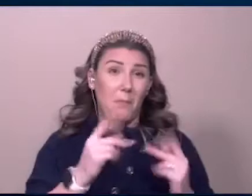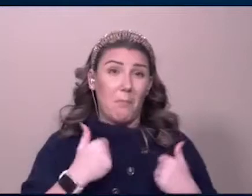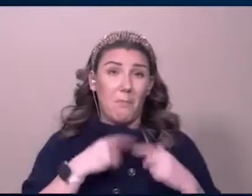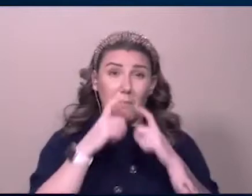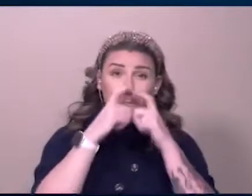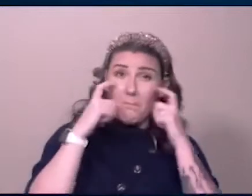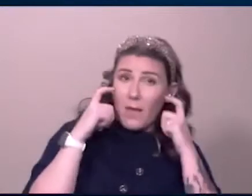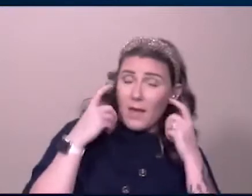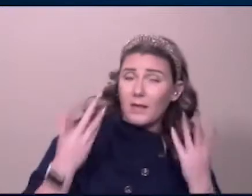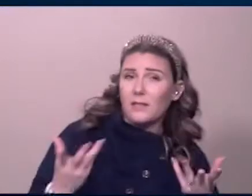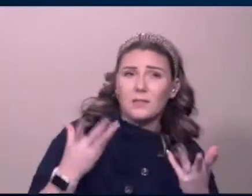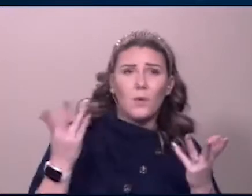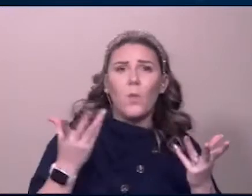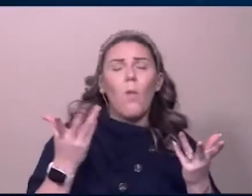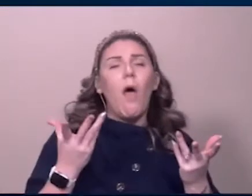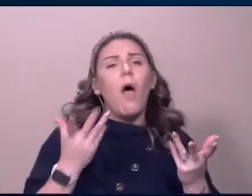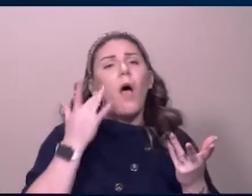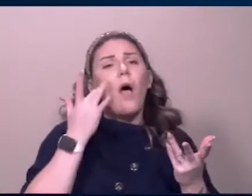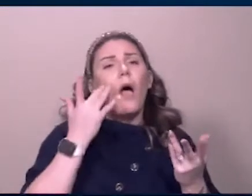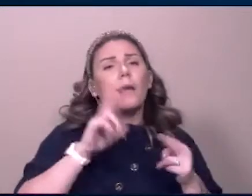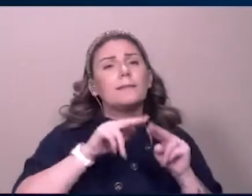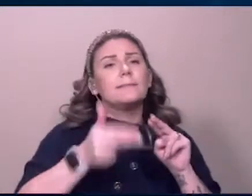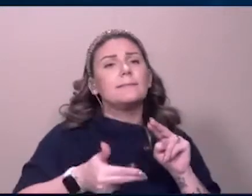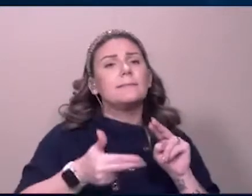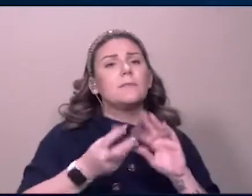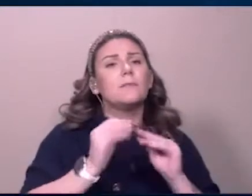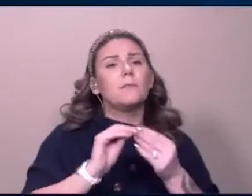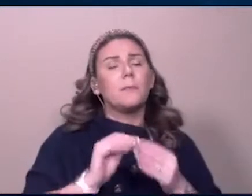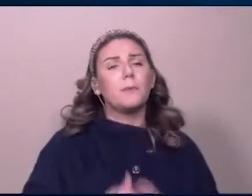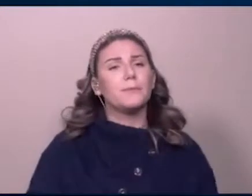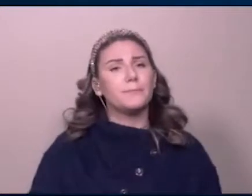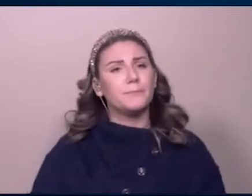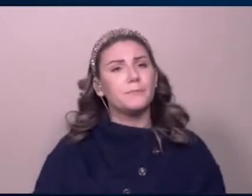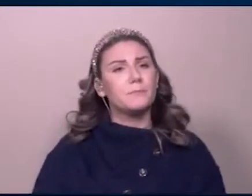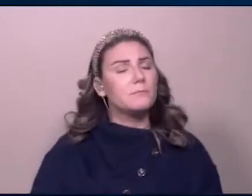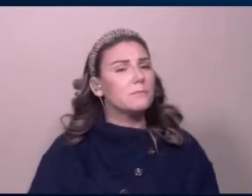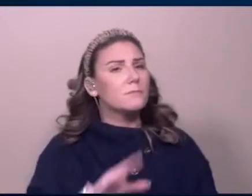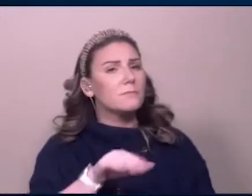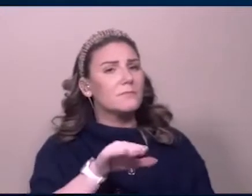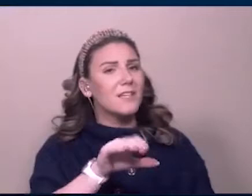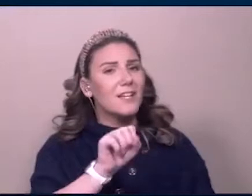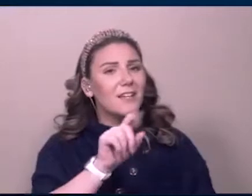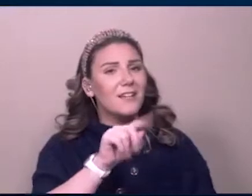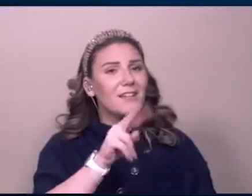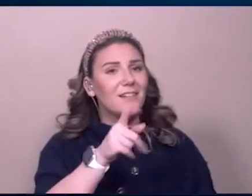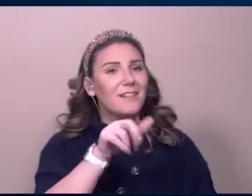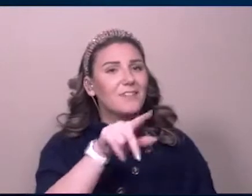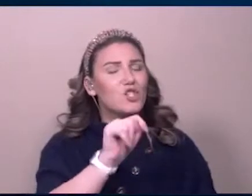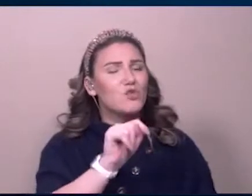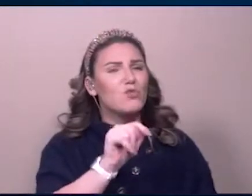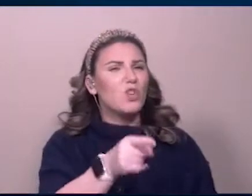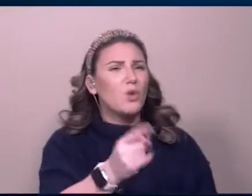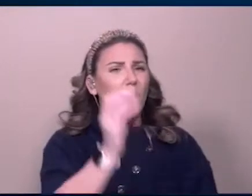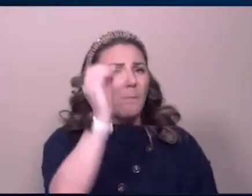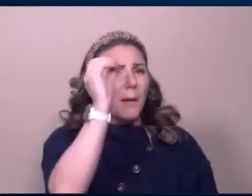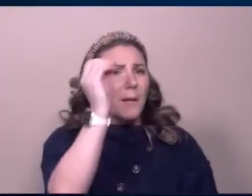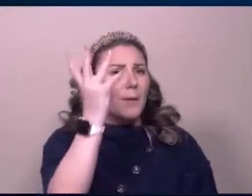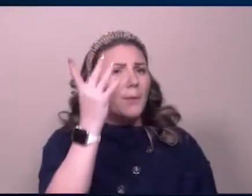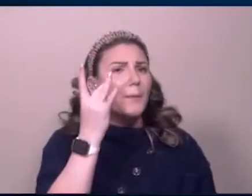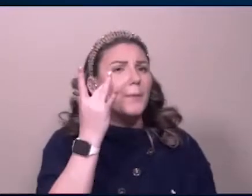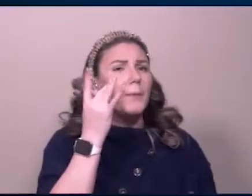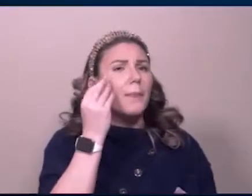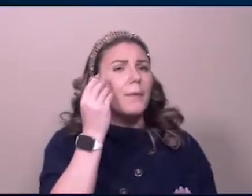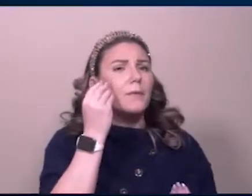what is with the decline. All right, Dr. Stewart, I'm going to pick on you. What do you think? Why are we